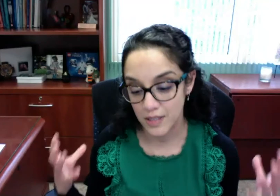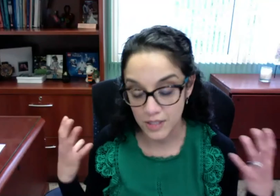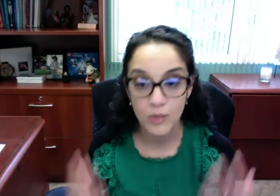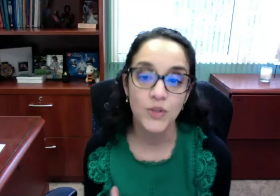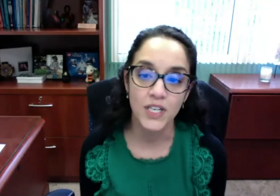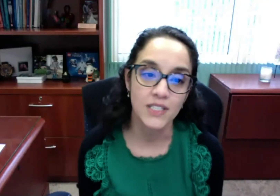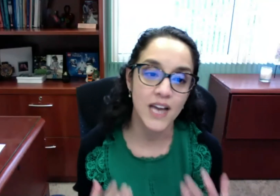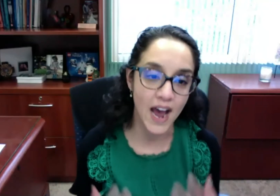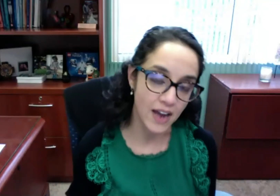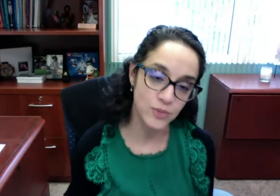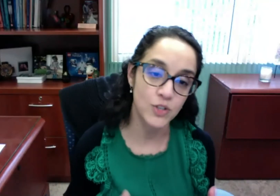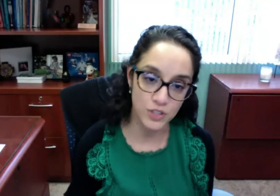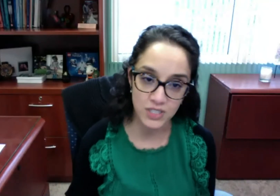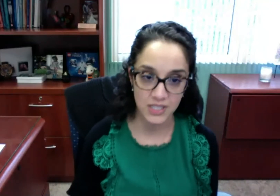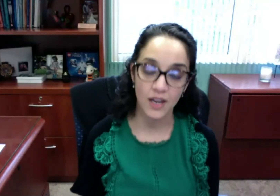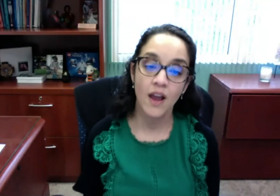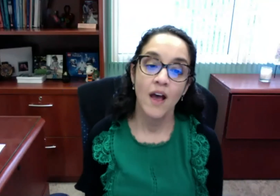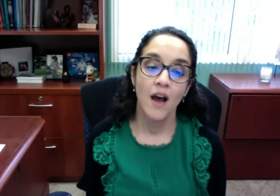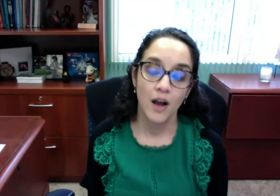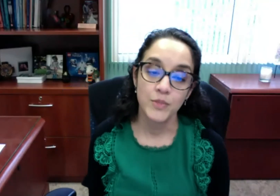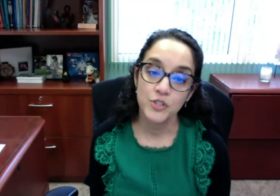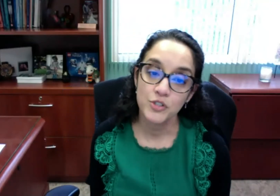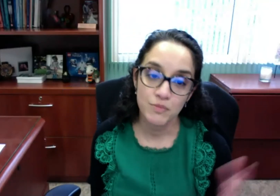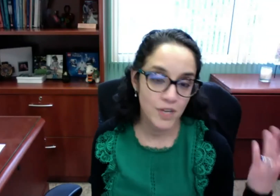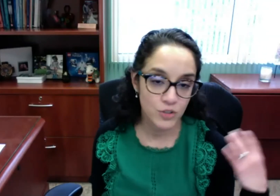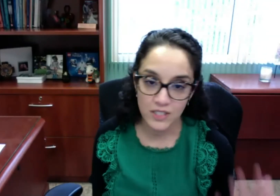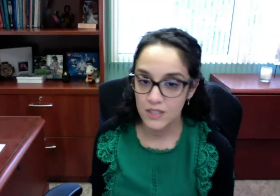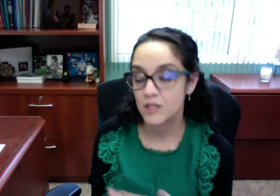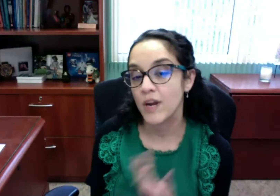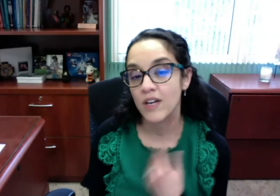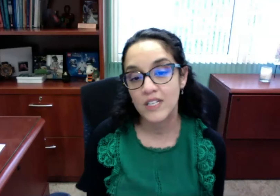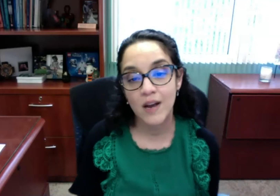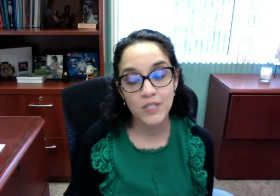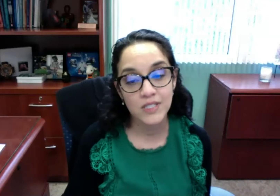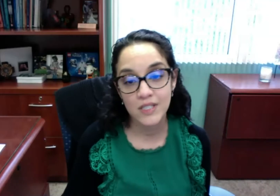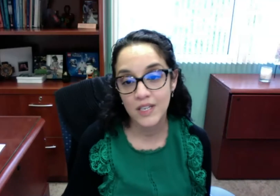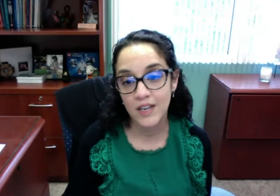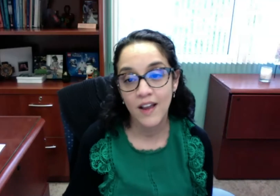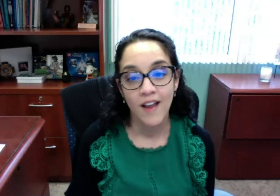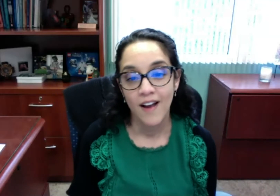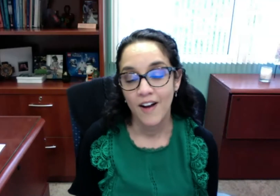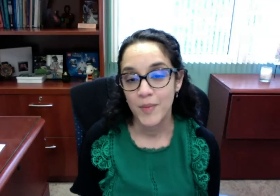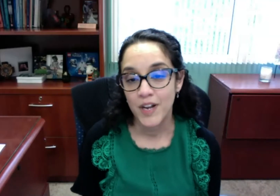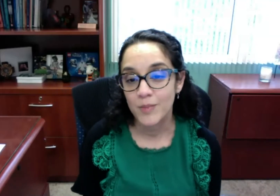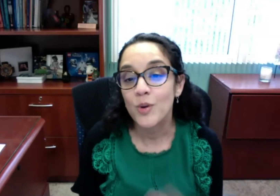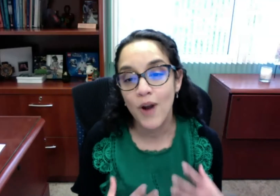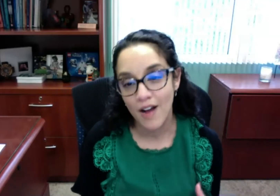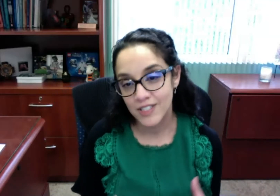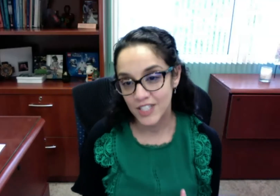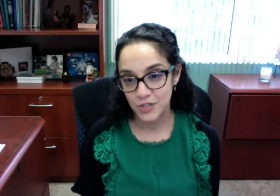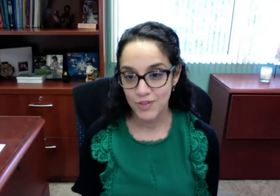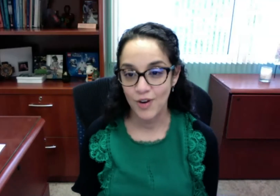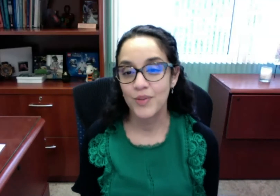as a community to act with urgency to address the disparities that we're seeing. And I'm so